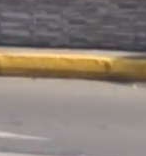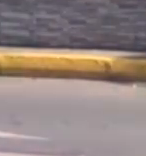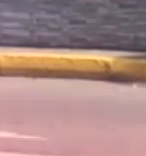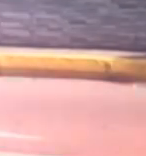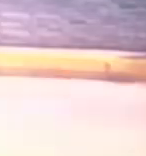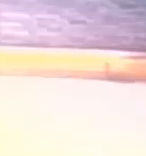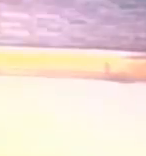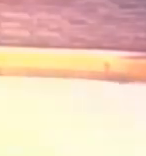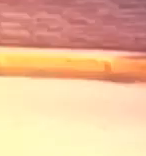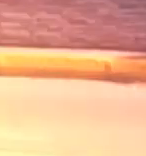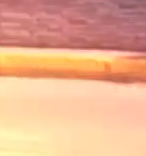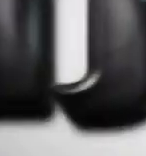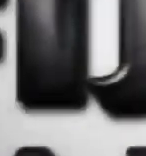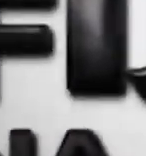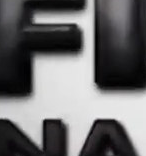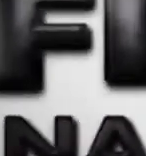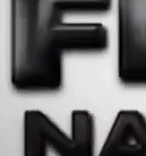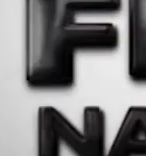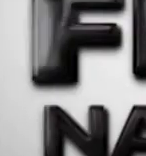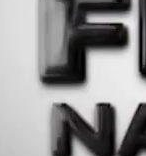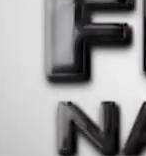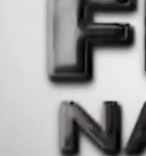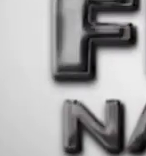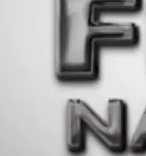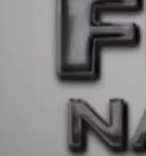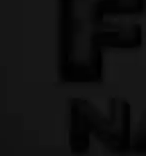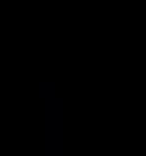nandi ya ndo marataka na varonga na Radio Fiji 1. Radio Fiji 1 nandomo iviti.